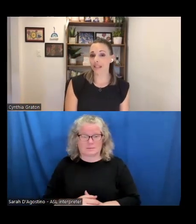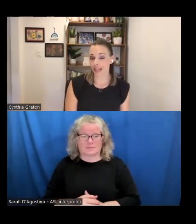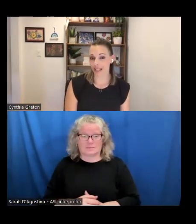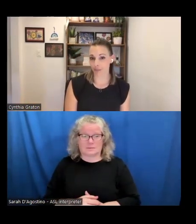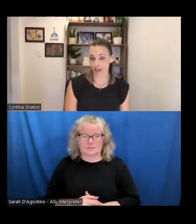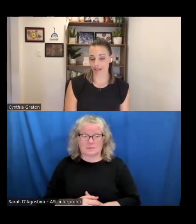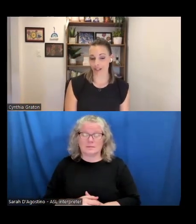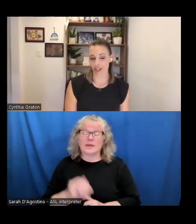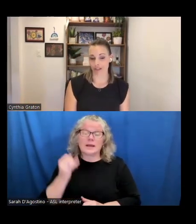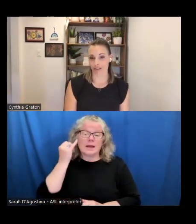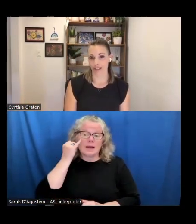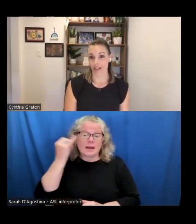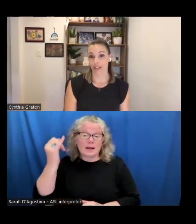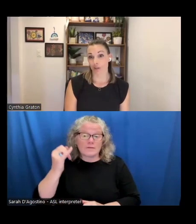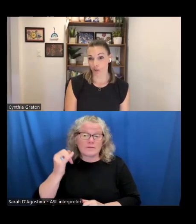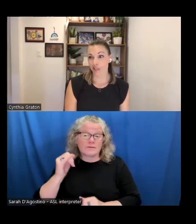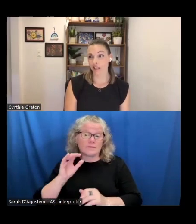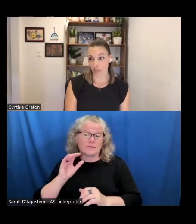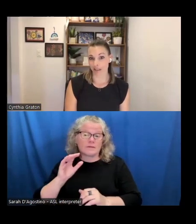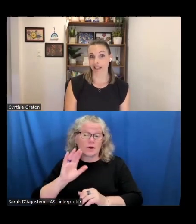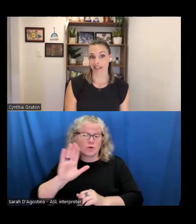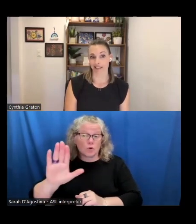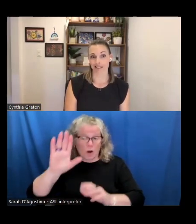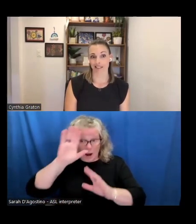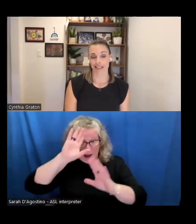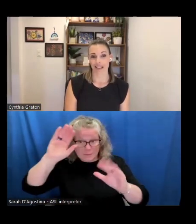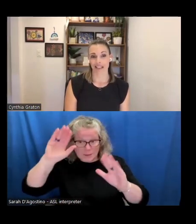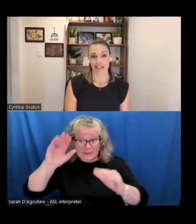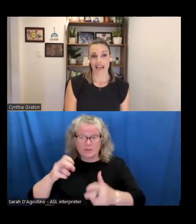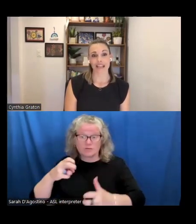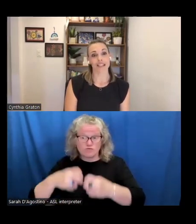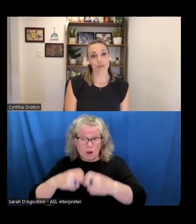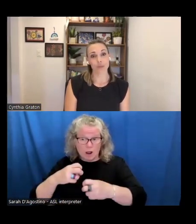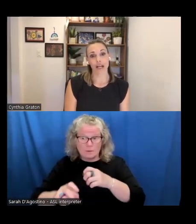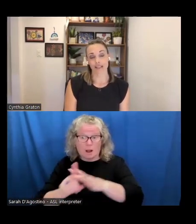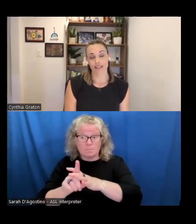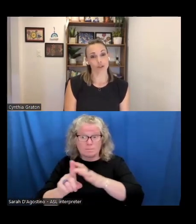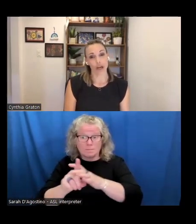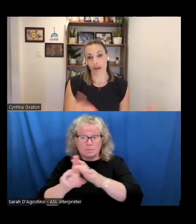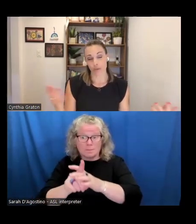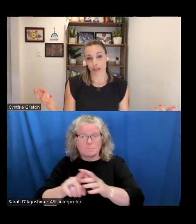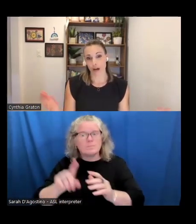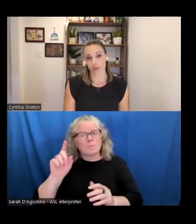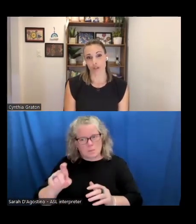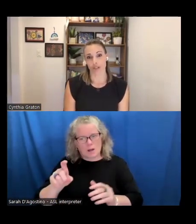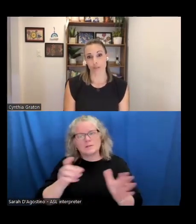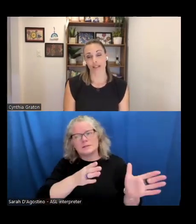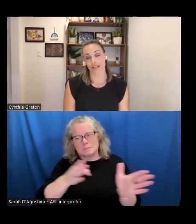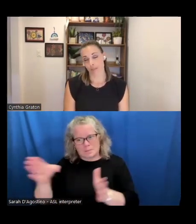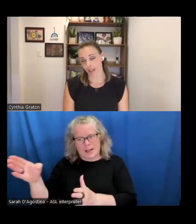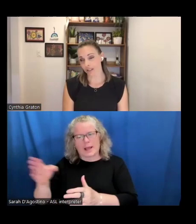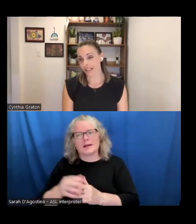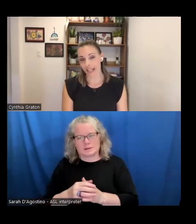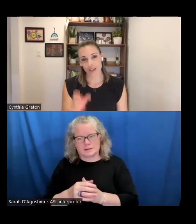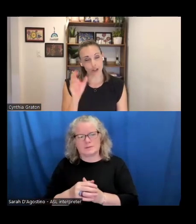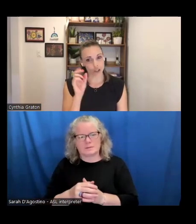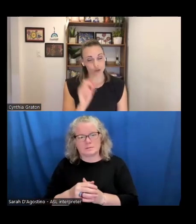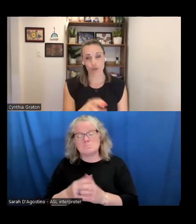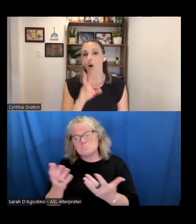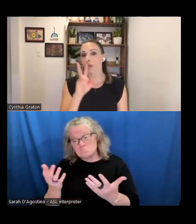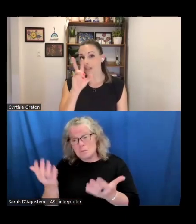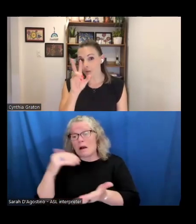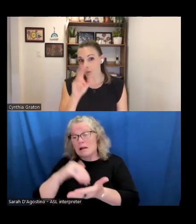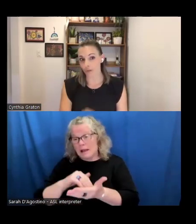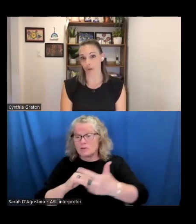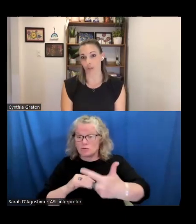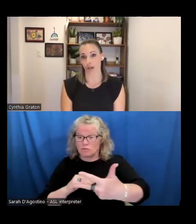difficulty meeting an expectation, you need a plan. And in reality, you have 3 options. But in this model, again, you're going to